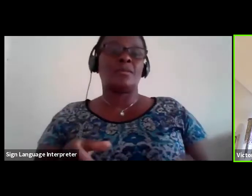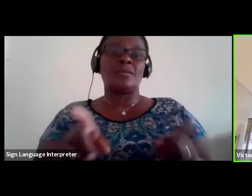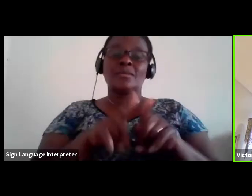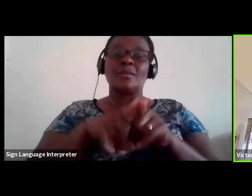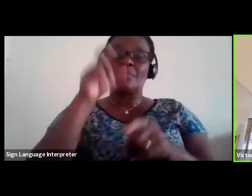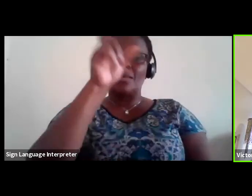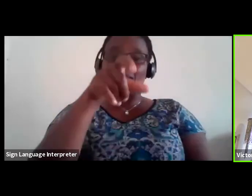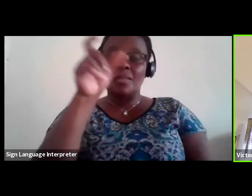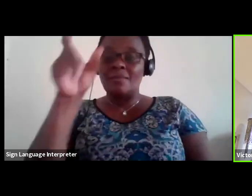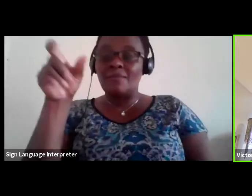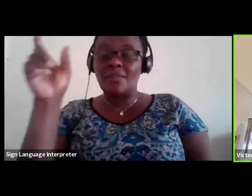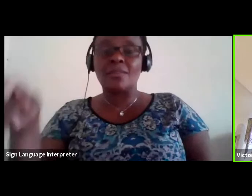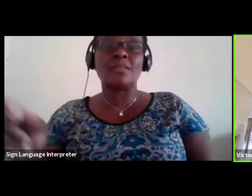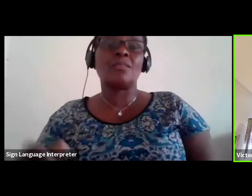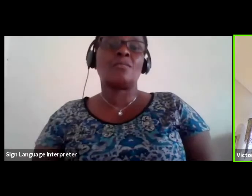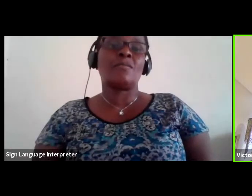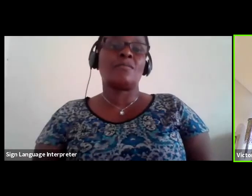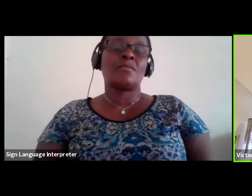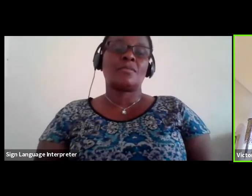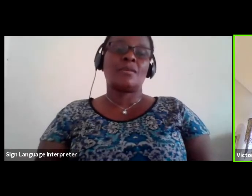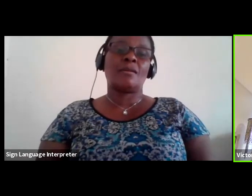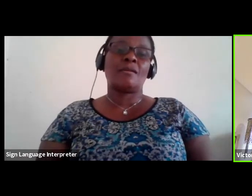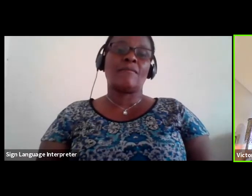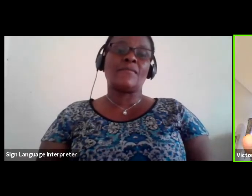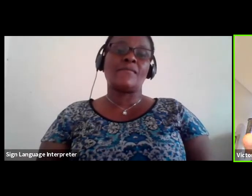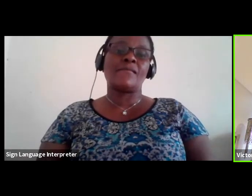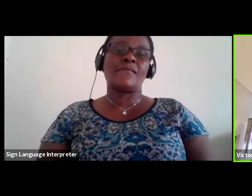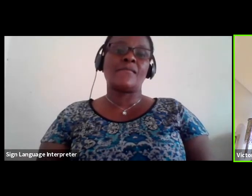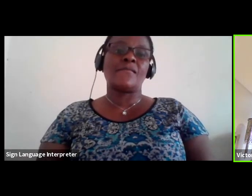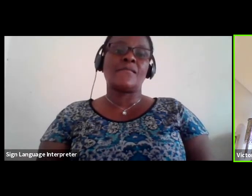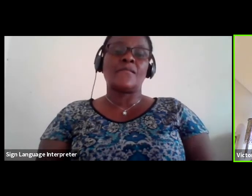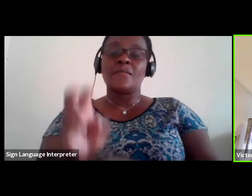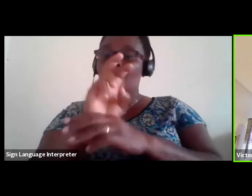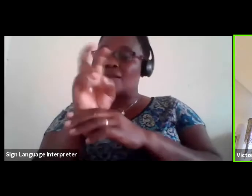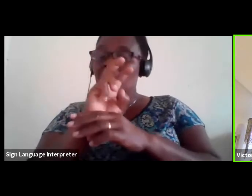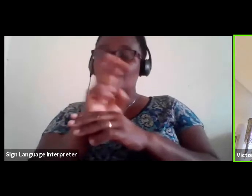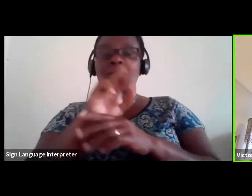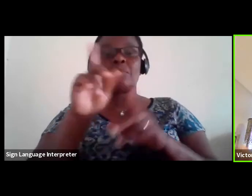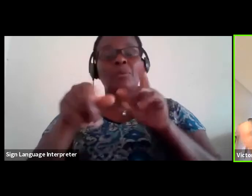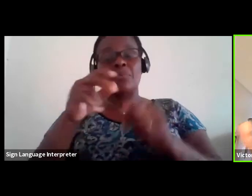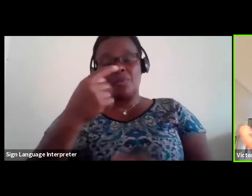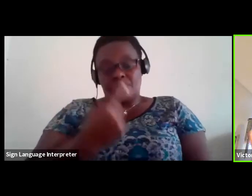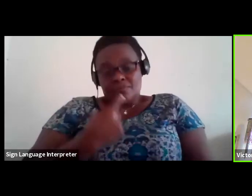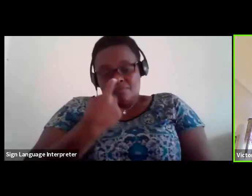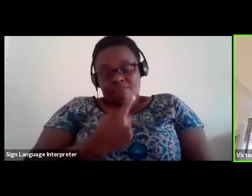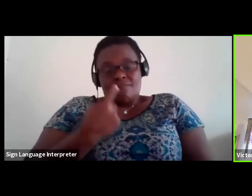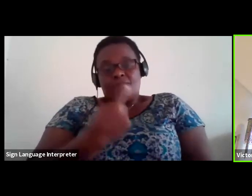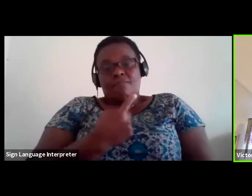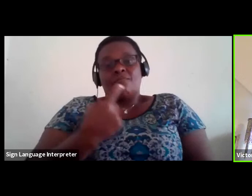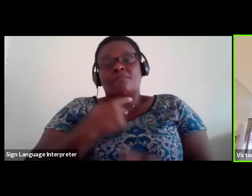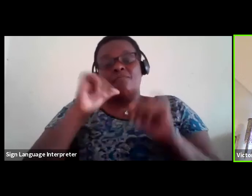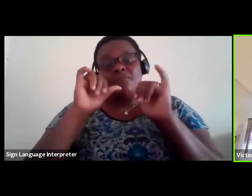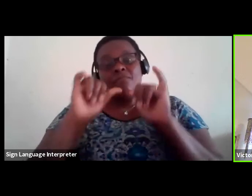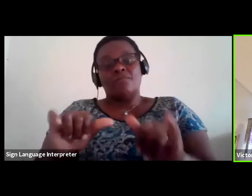face surveillance, a number of them end up being isolated from their friends and families. They have to leave, they have to go into